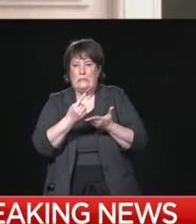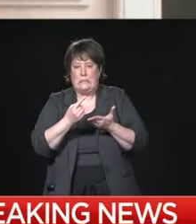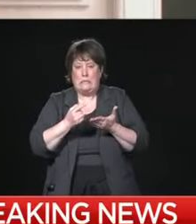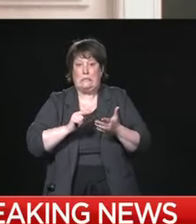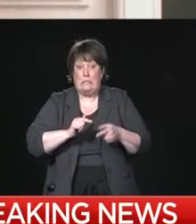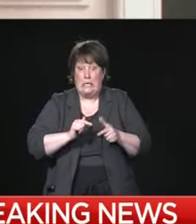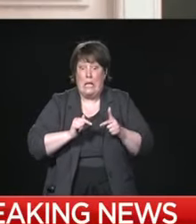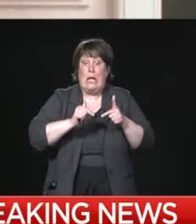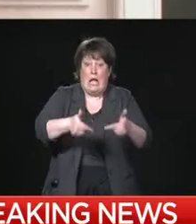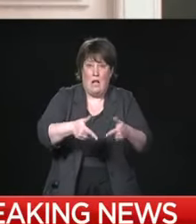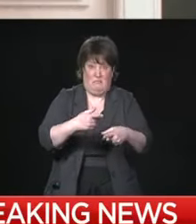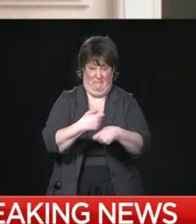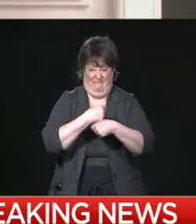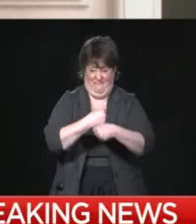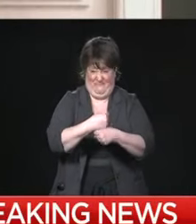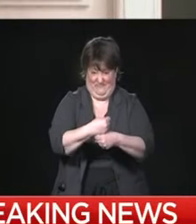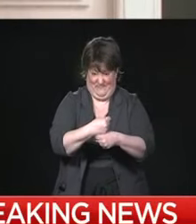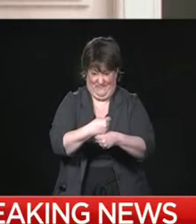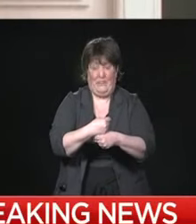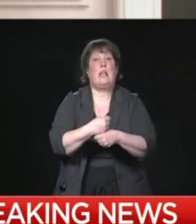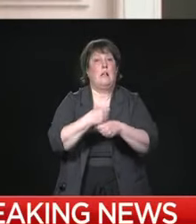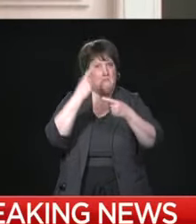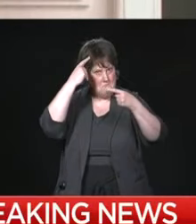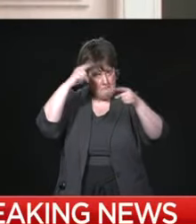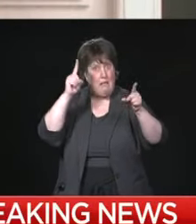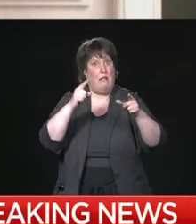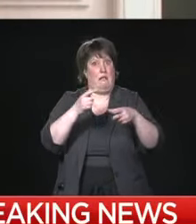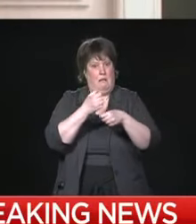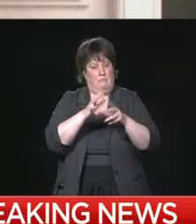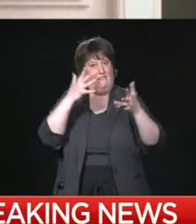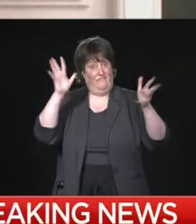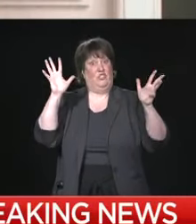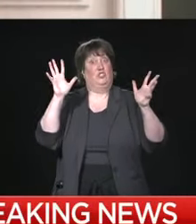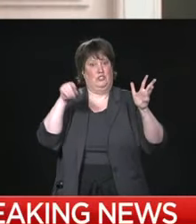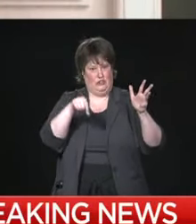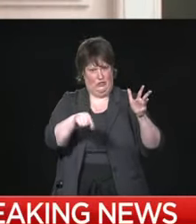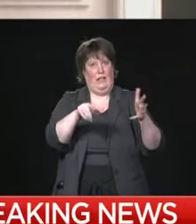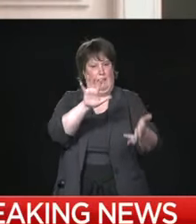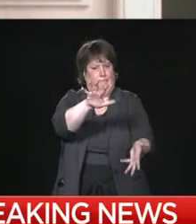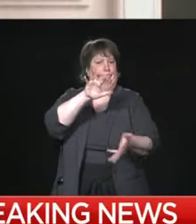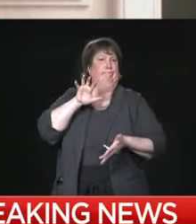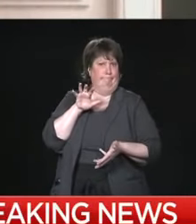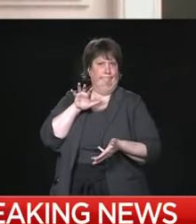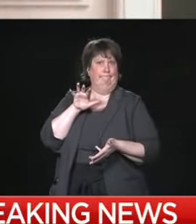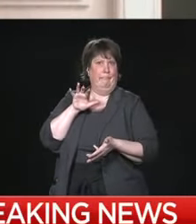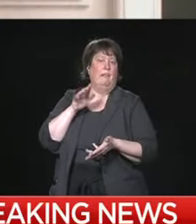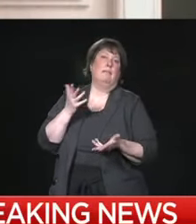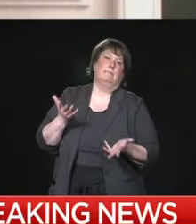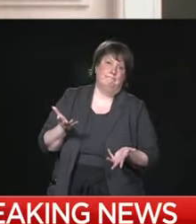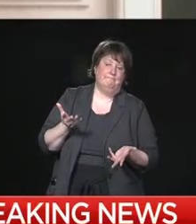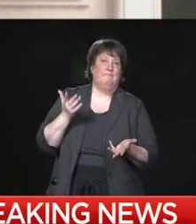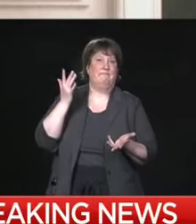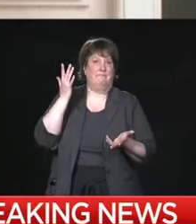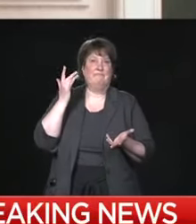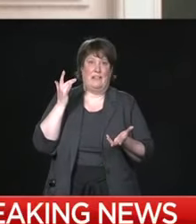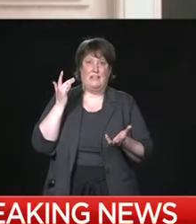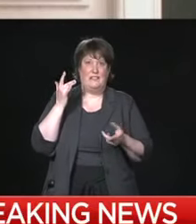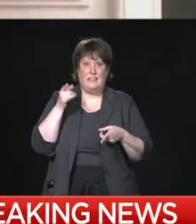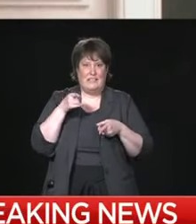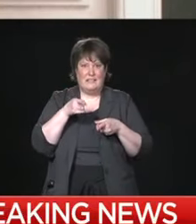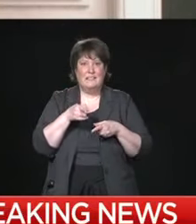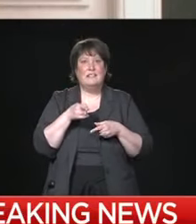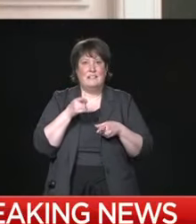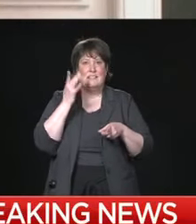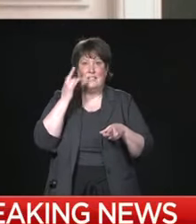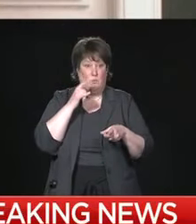before all of this equipment be able to be delivered from our Canadian manufacturers. This is why we are continuing